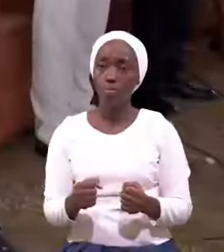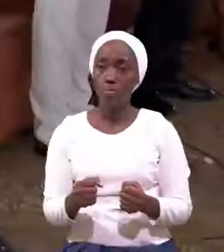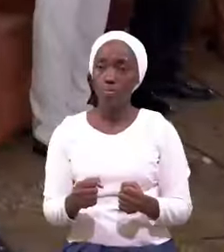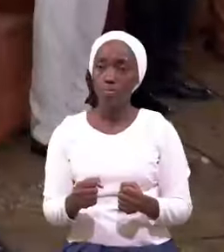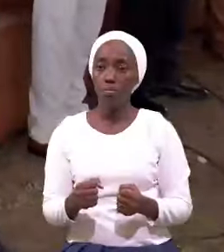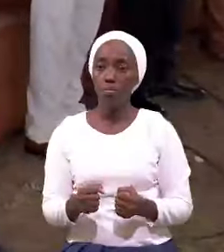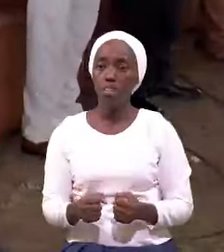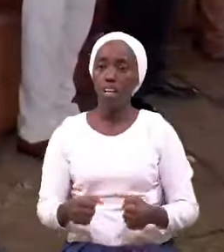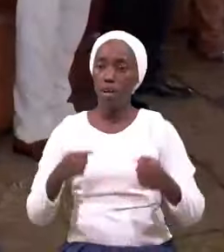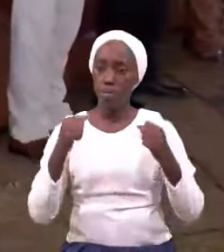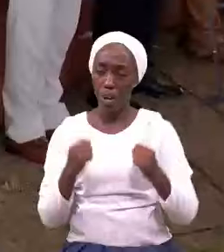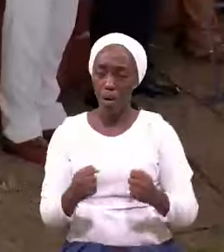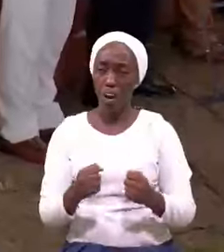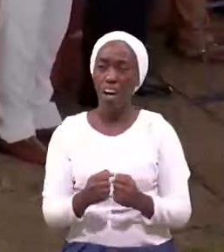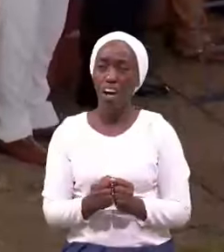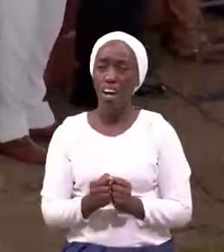power,